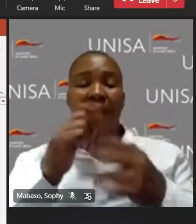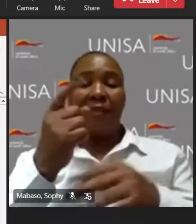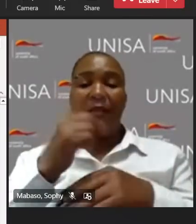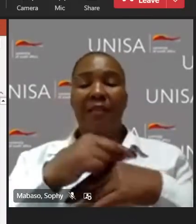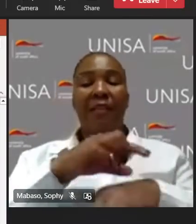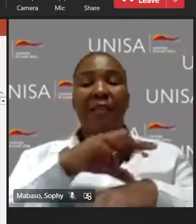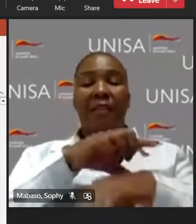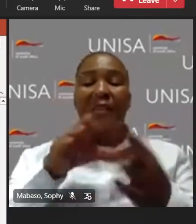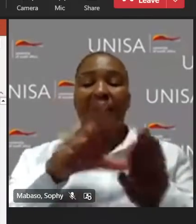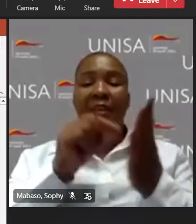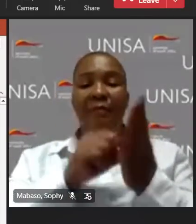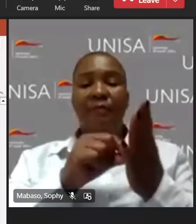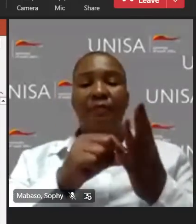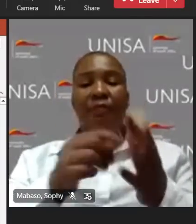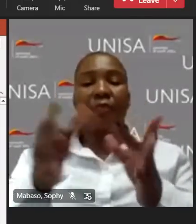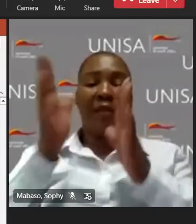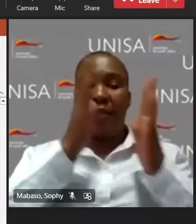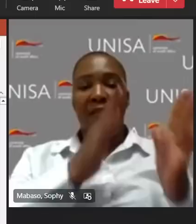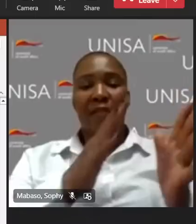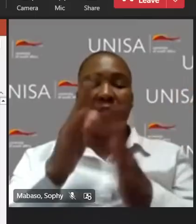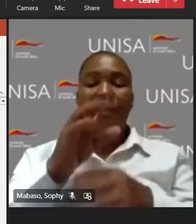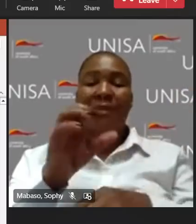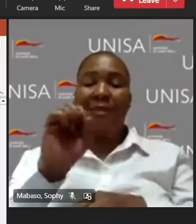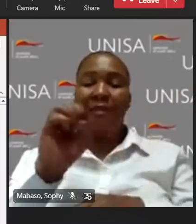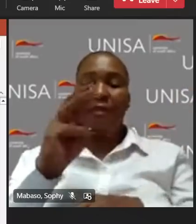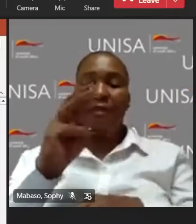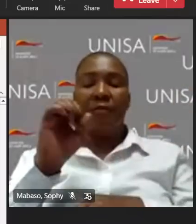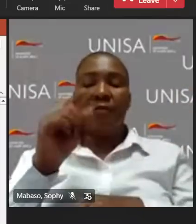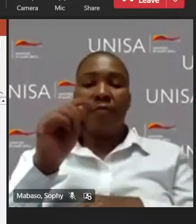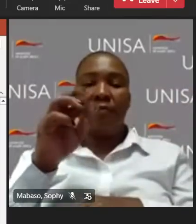Moving on to semester 2, the same applies.